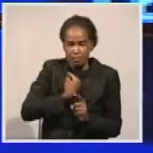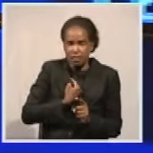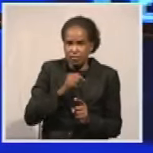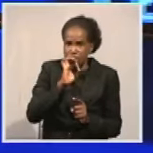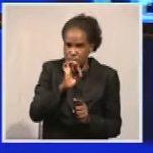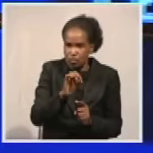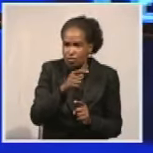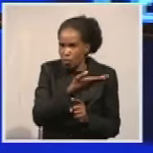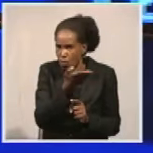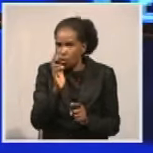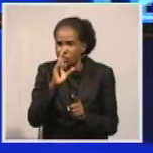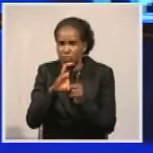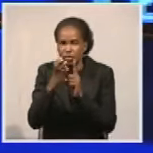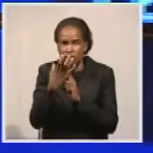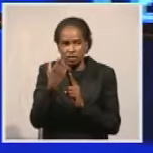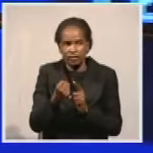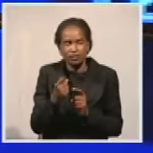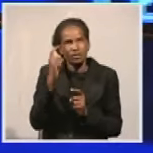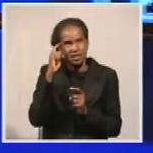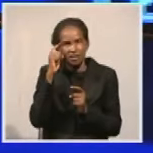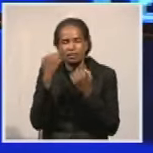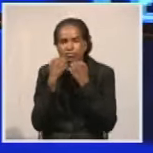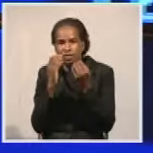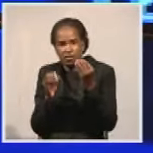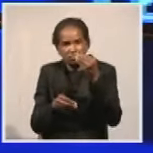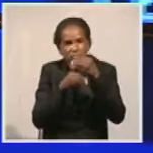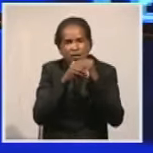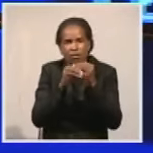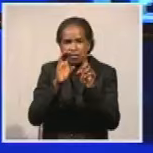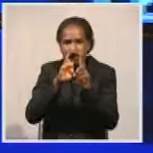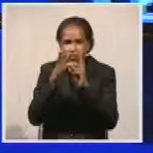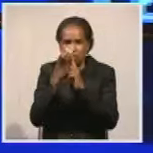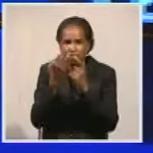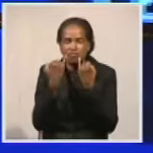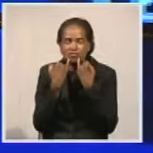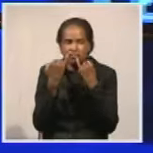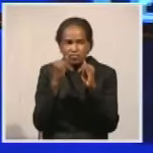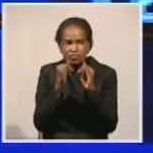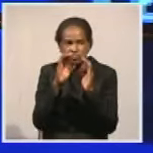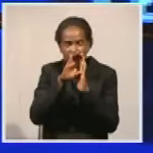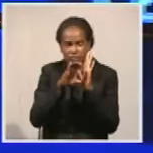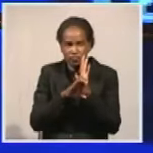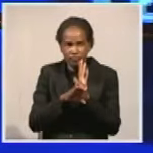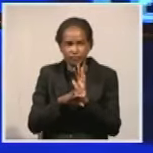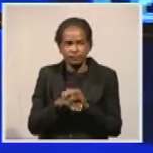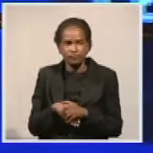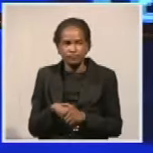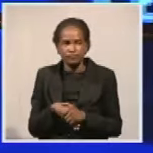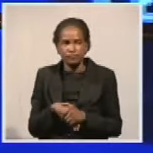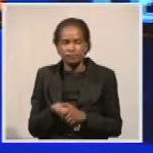such backgrounds. And therefore, it was to recognize them